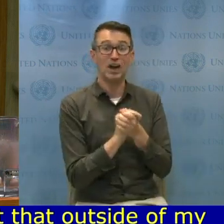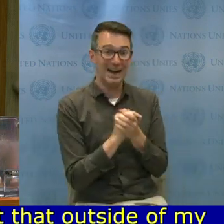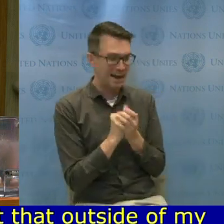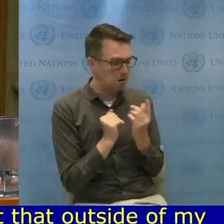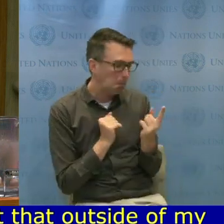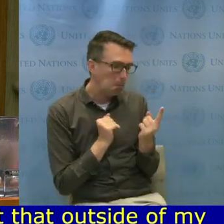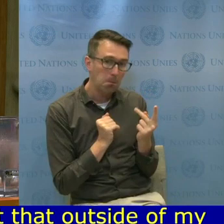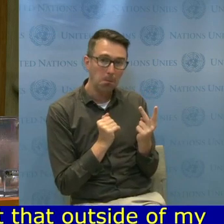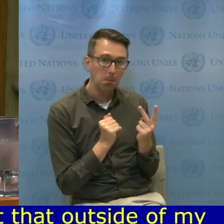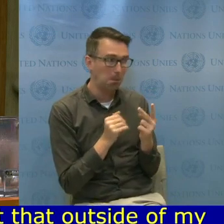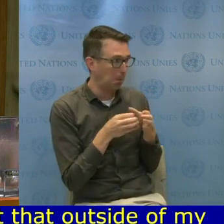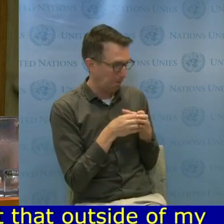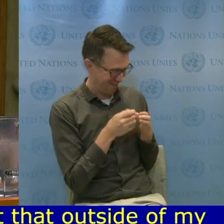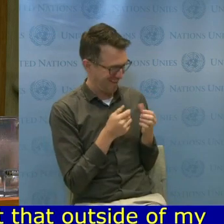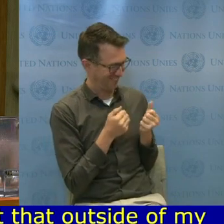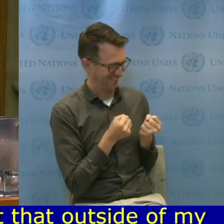anywhere.